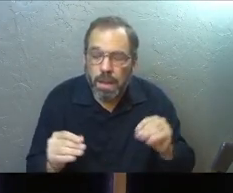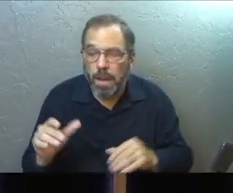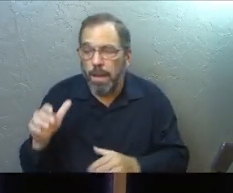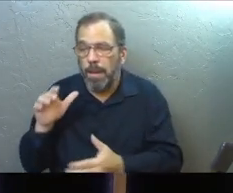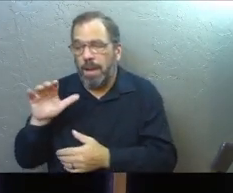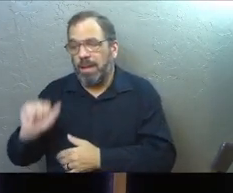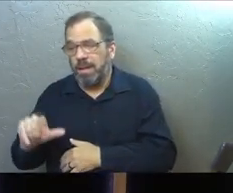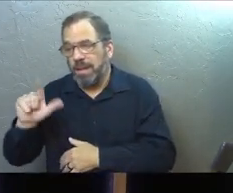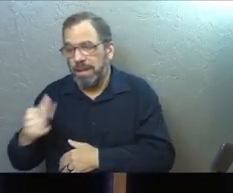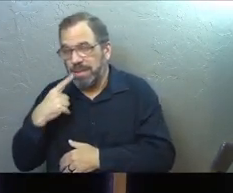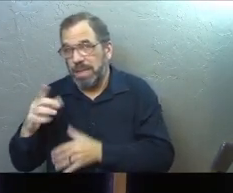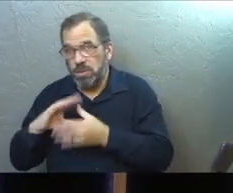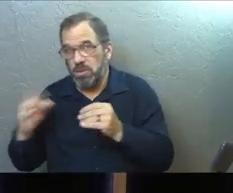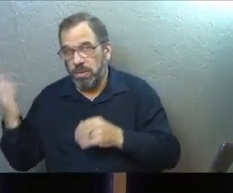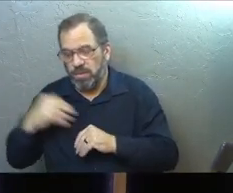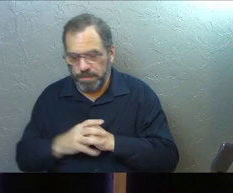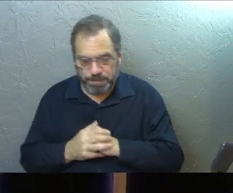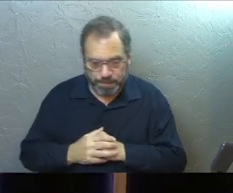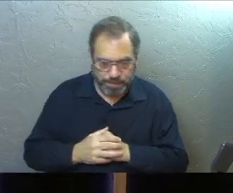Linda and I have told this before, but